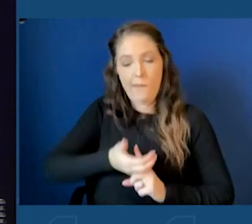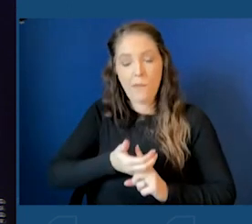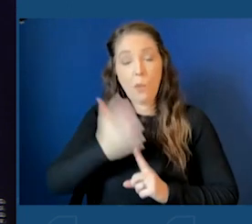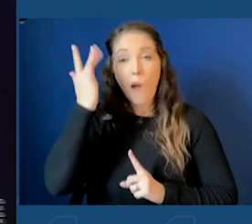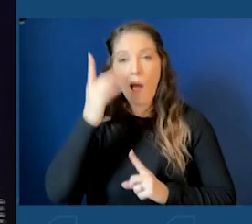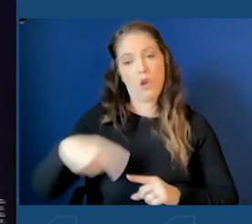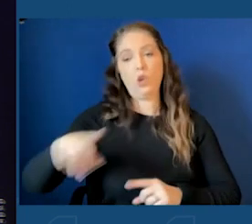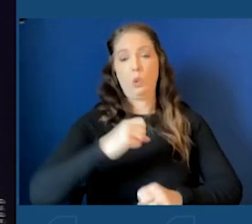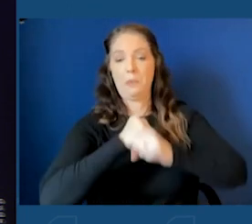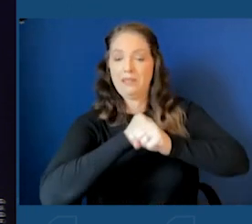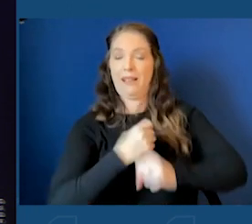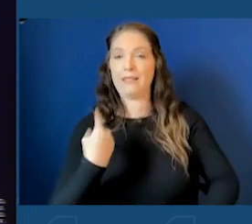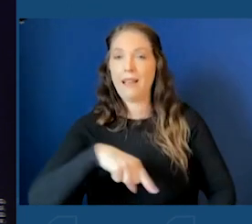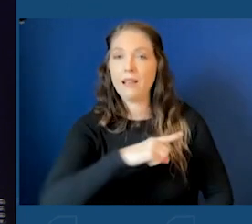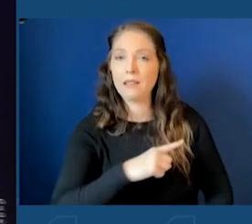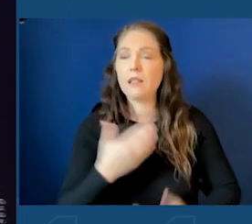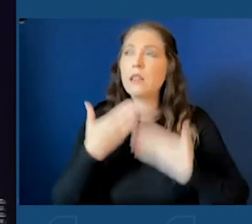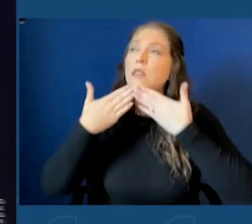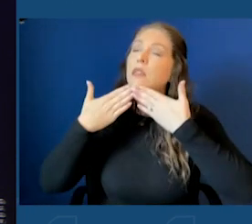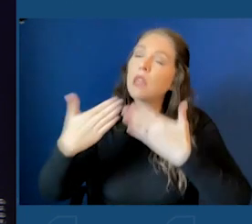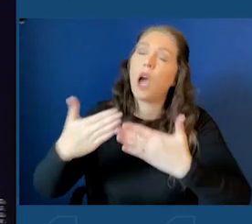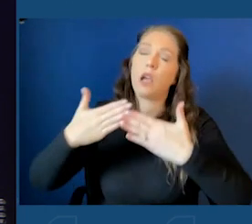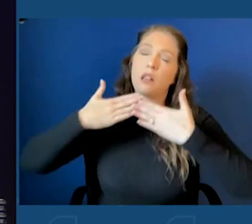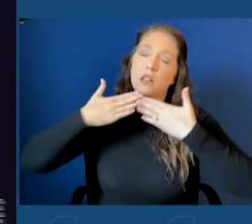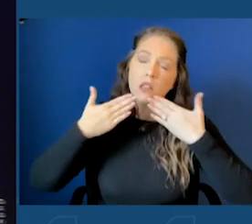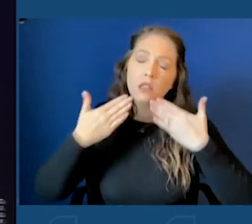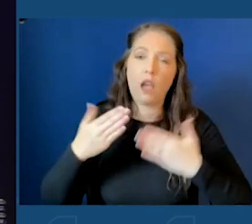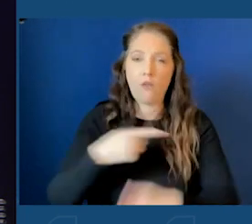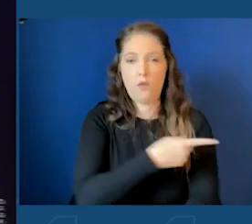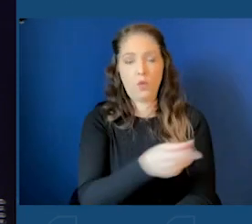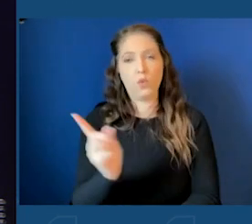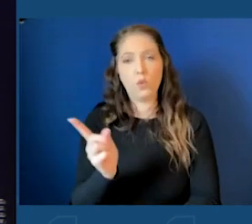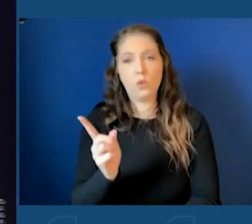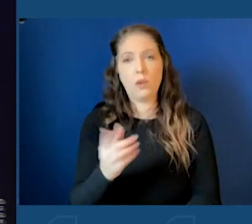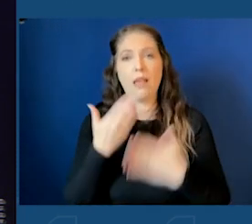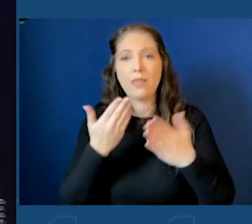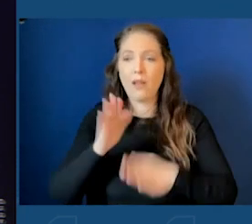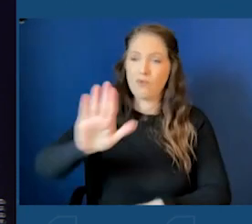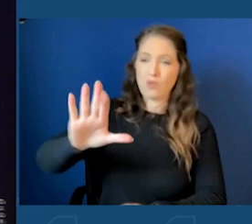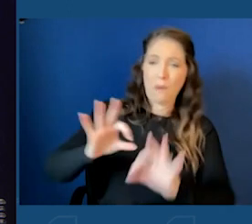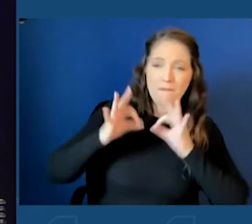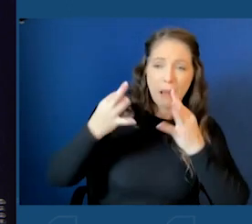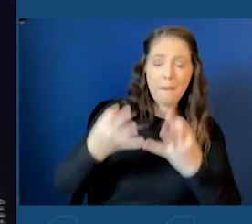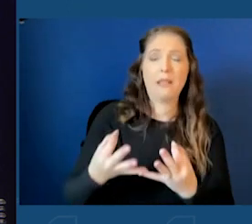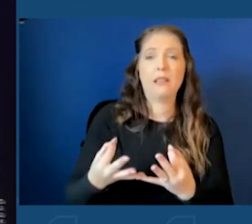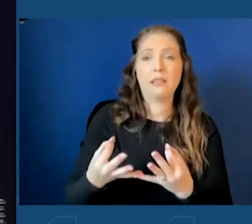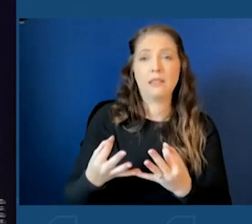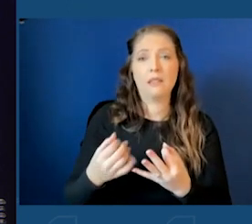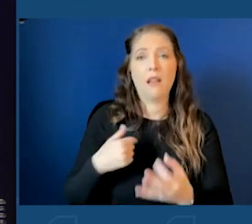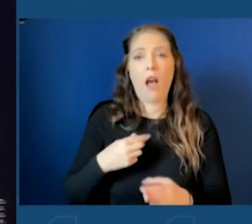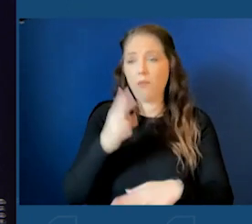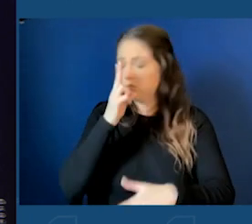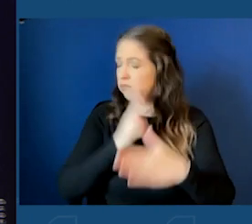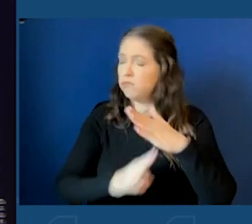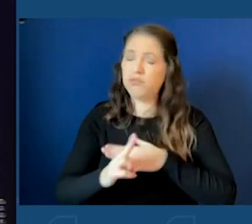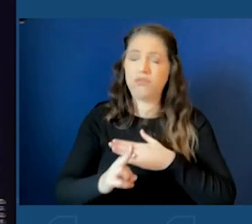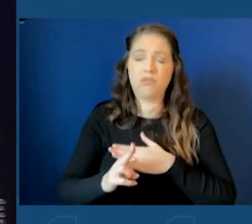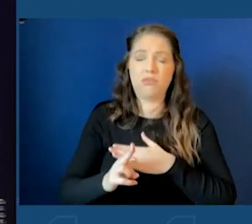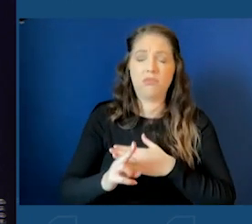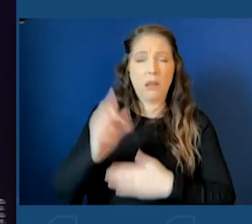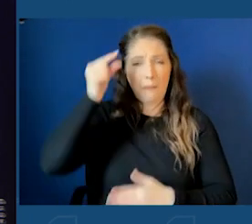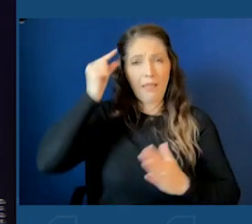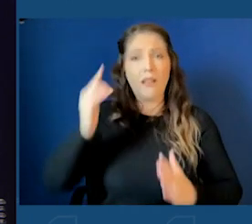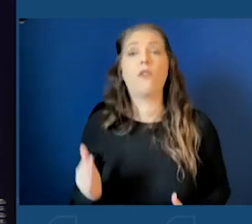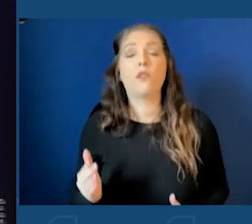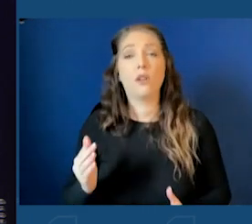I'm grateful for you. I'm grateful for you. Grateful for your families. And I'm humbled to be your governor. But at the